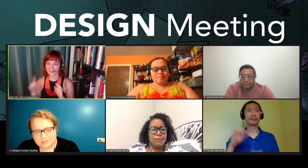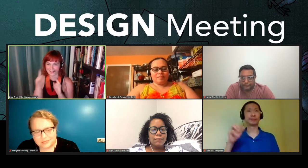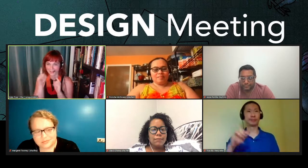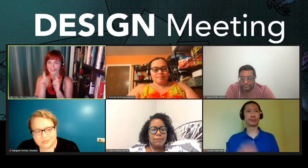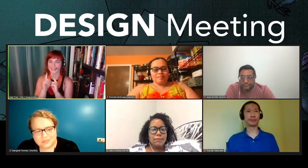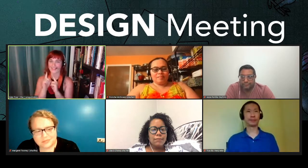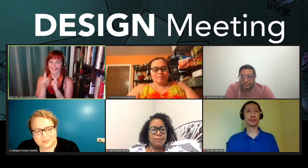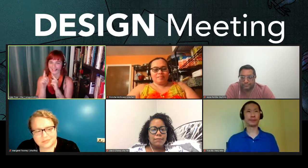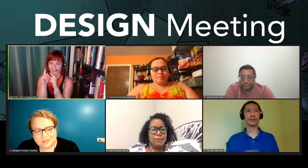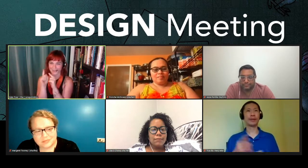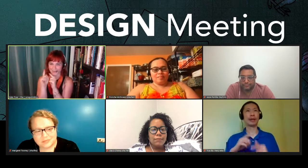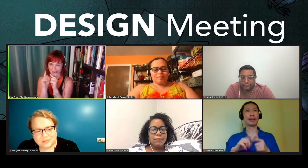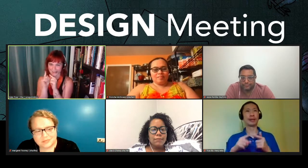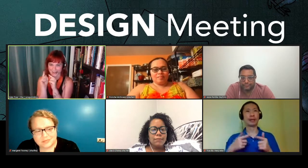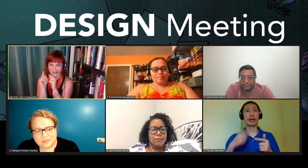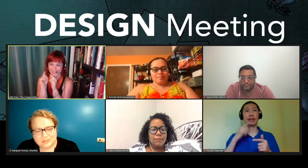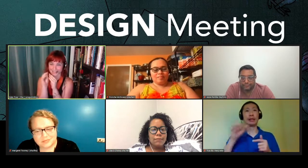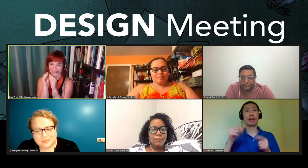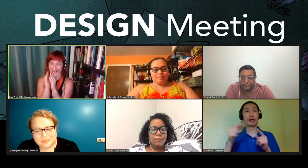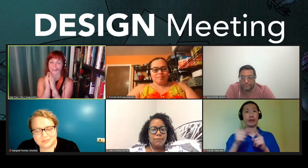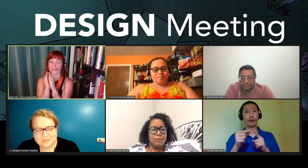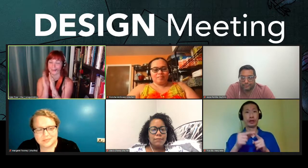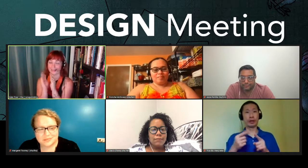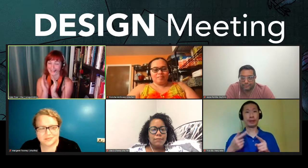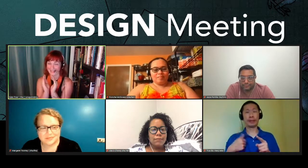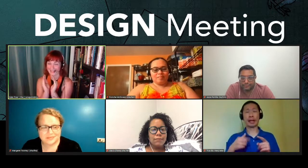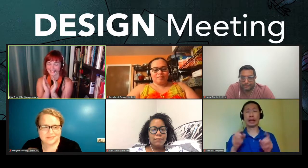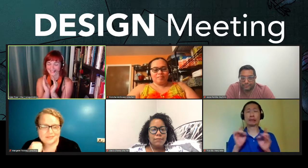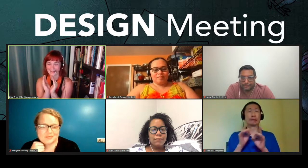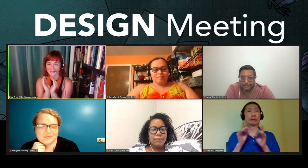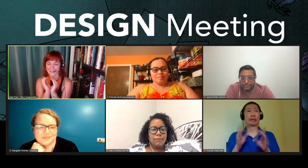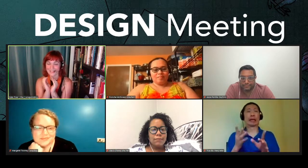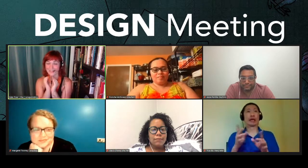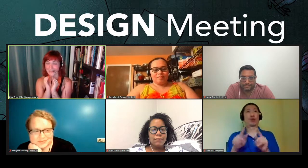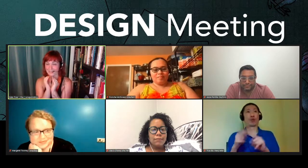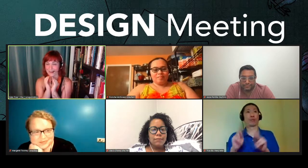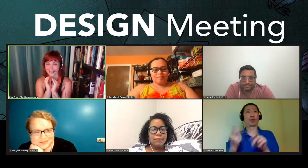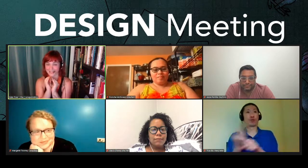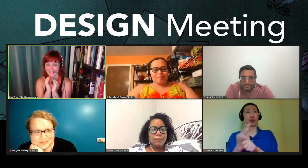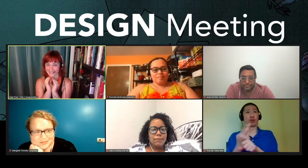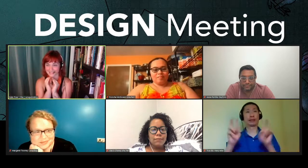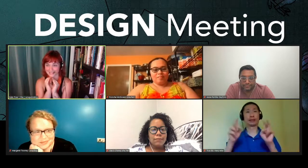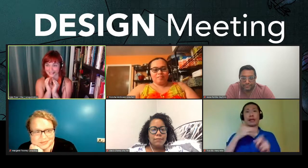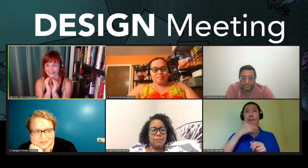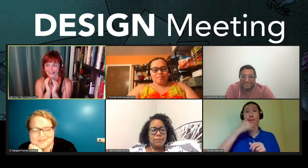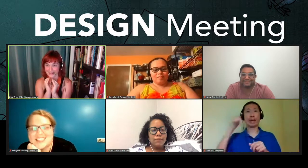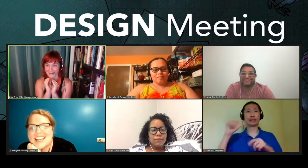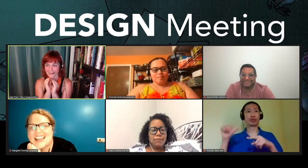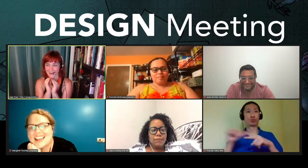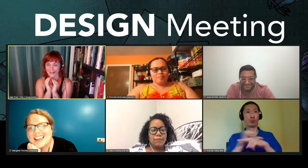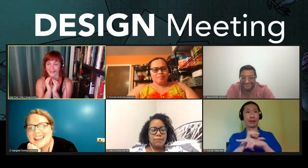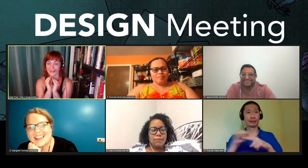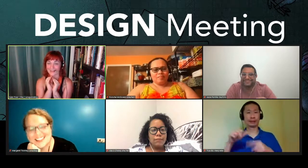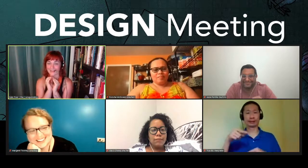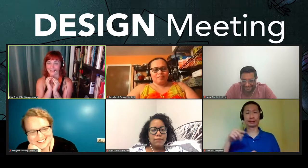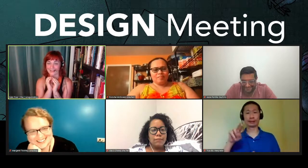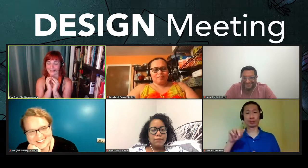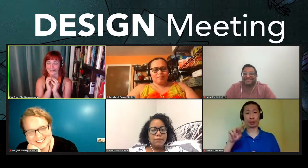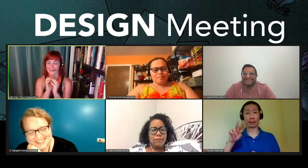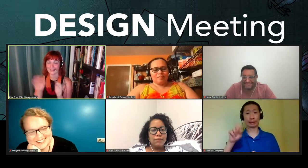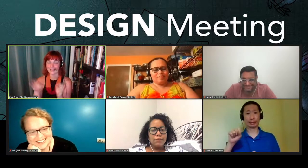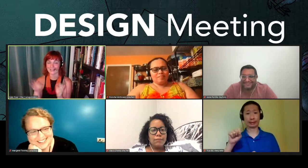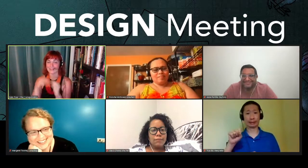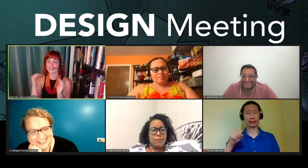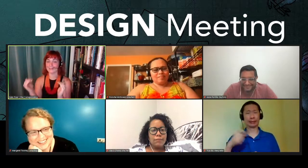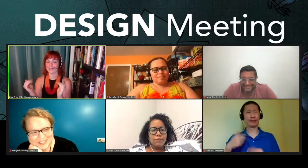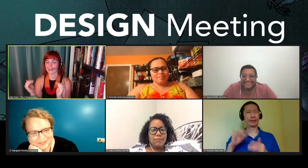And then I'll just say the other term that I just like absolutely hate is best practices. I feel as though